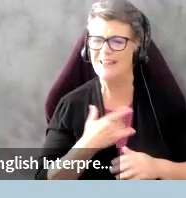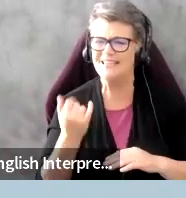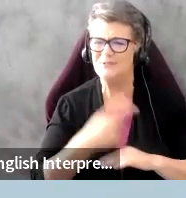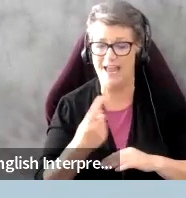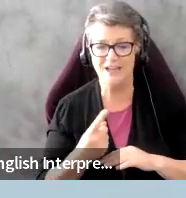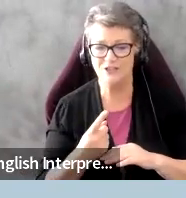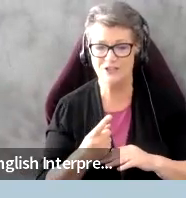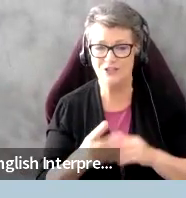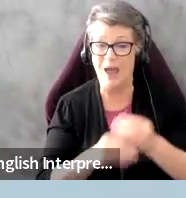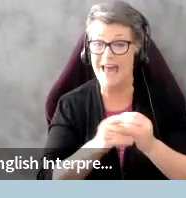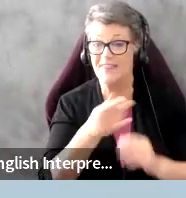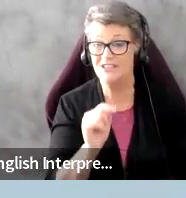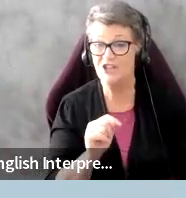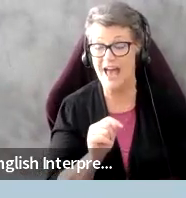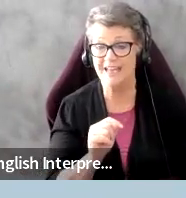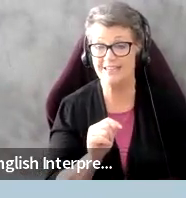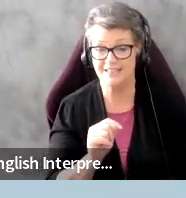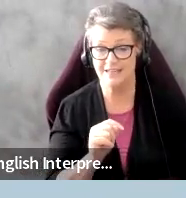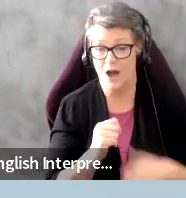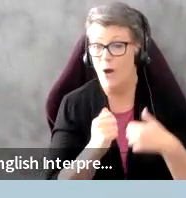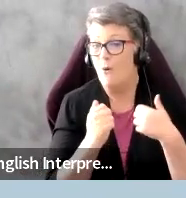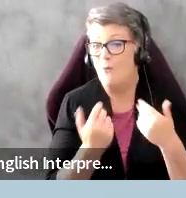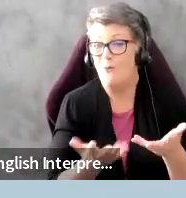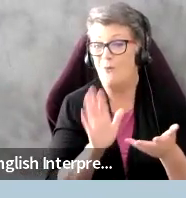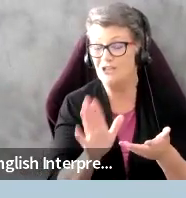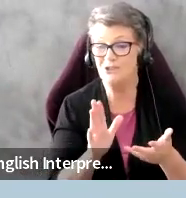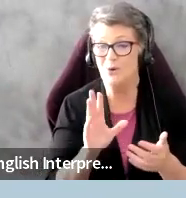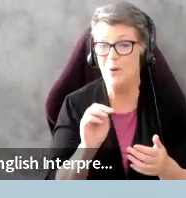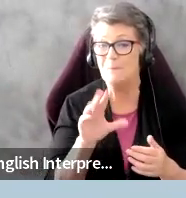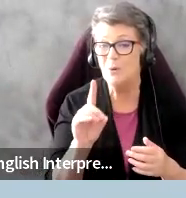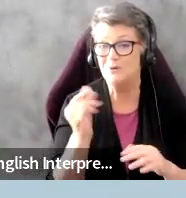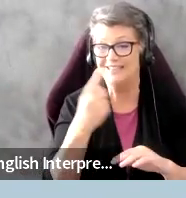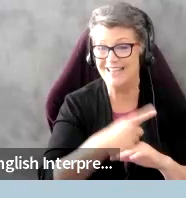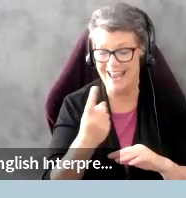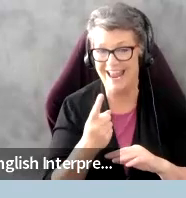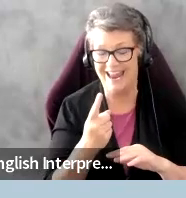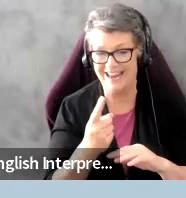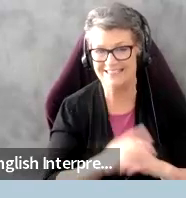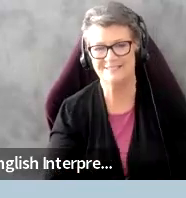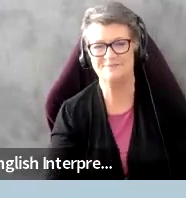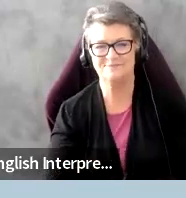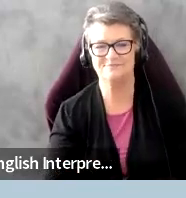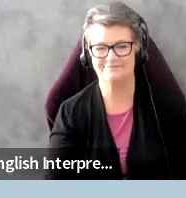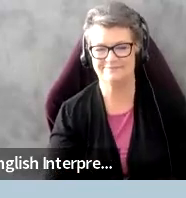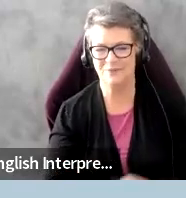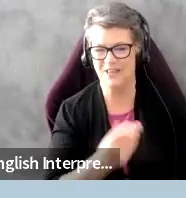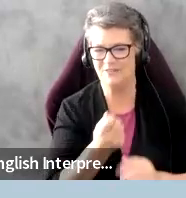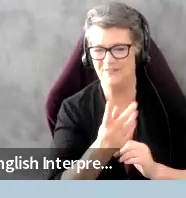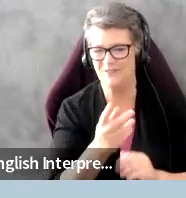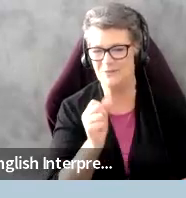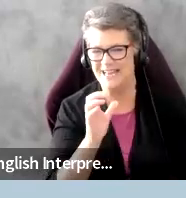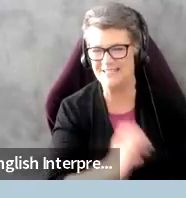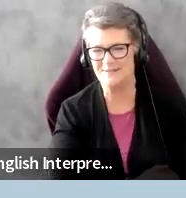feel free to drop in the chat. What is your mood today based on our weather report here? We'll give you a few seconds to do that.